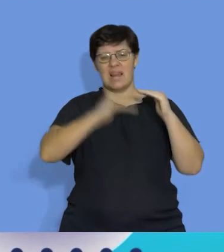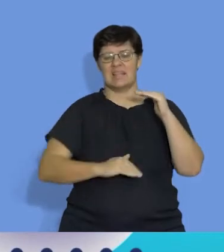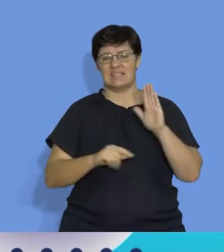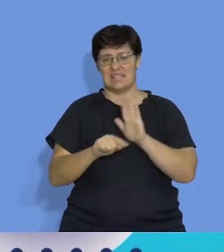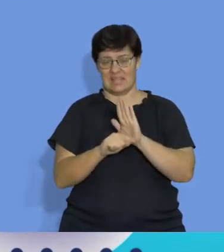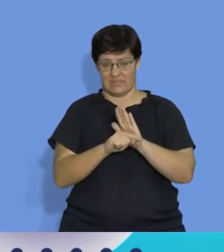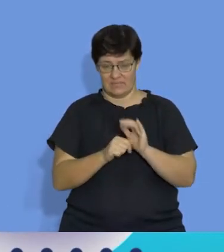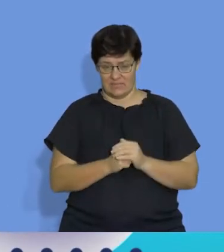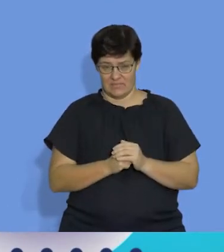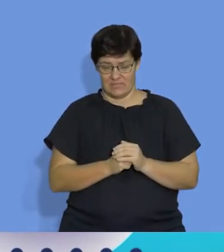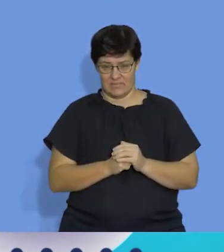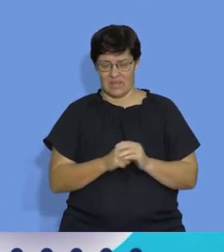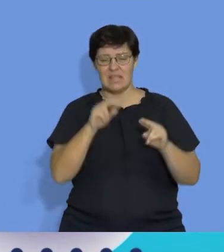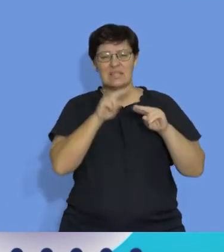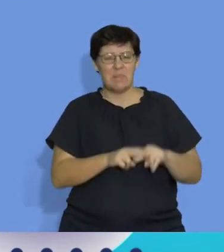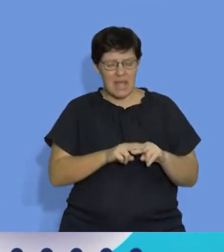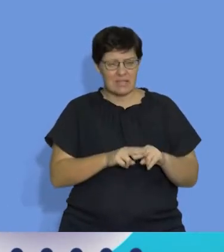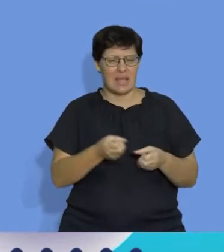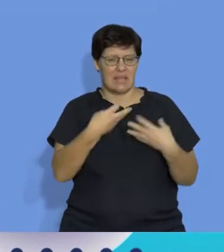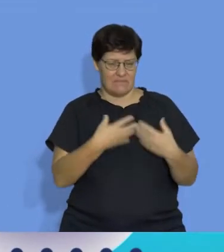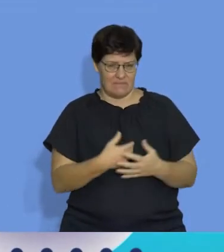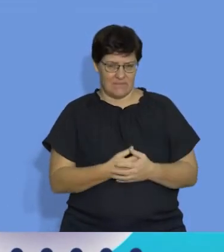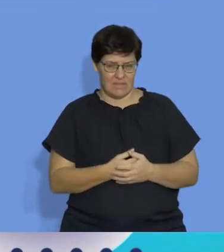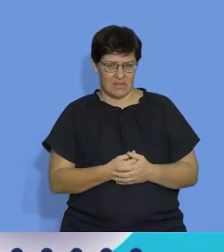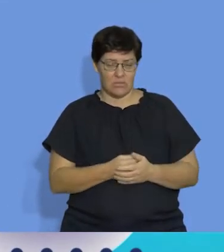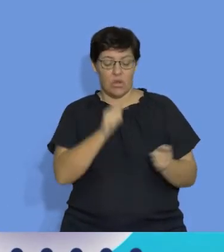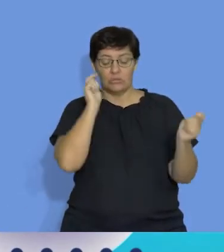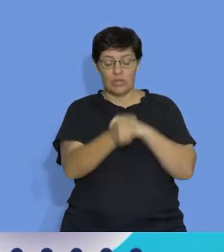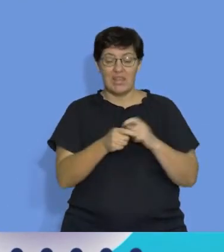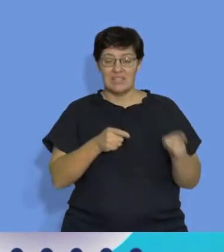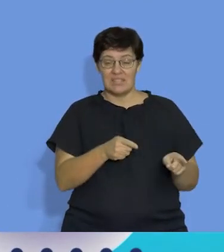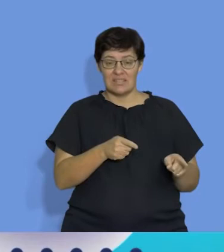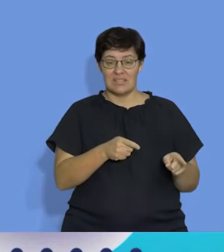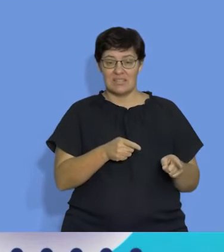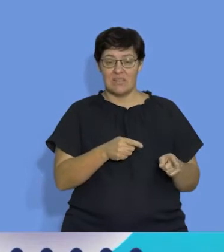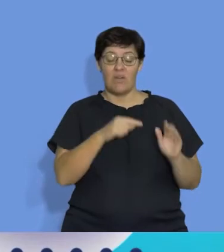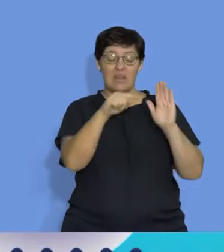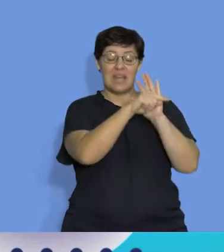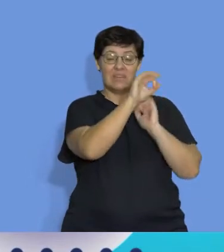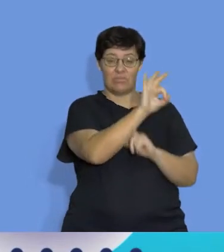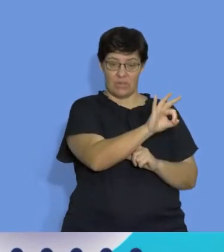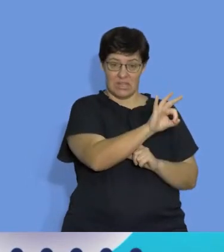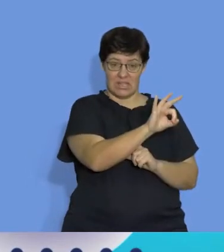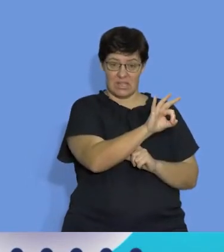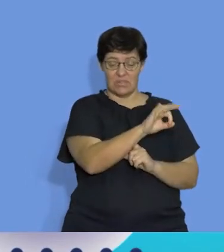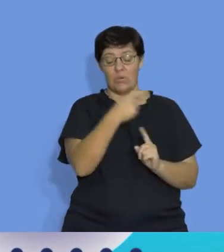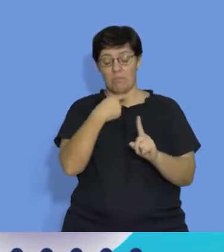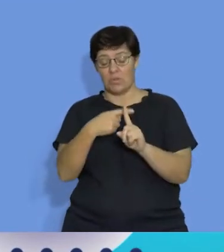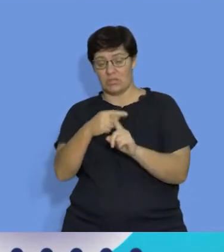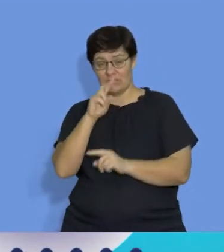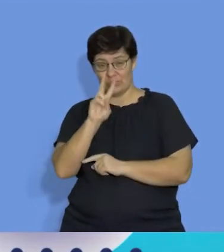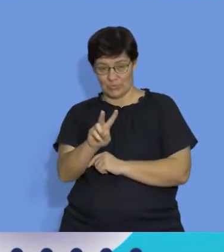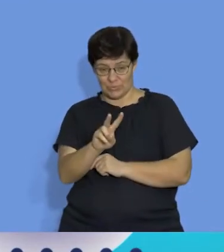okay, depending on what you are given. So a change in oxidation number from -3 to +2 is